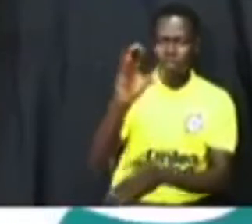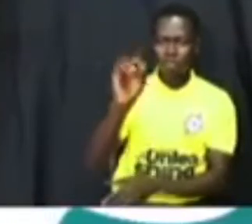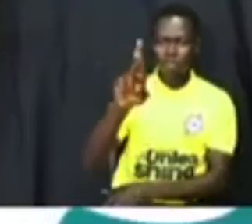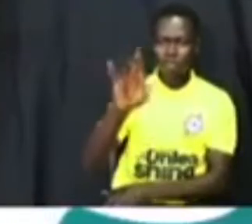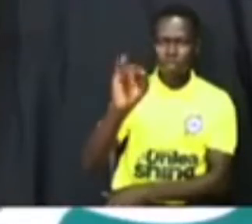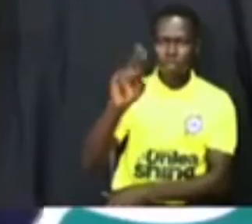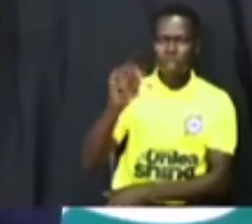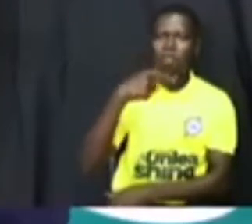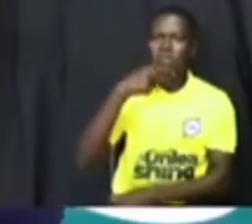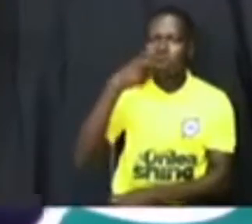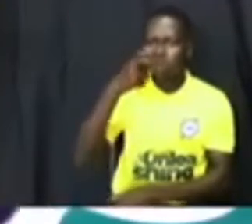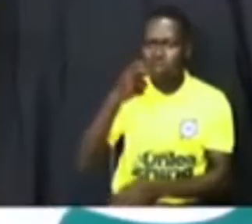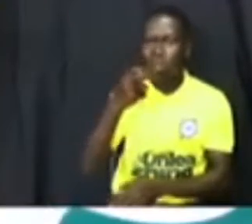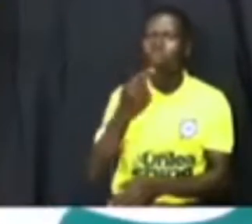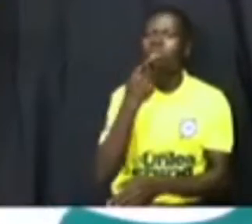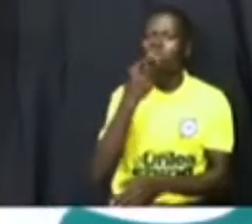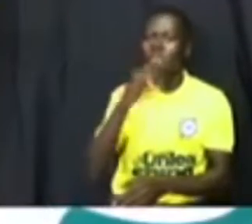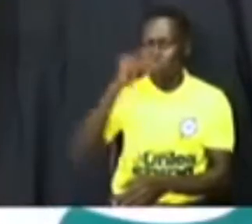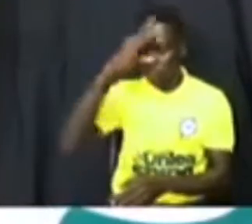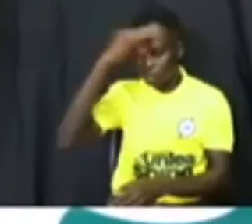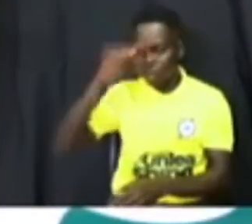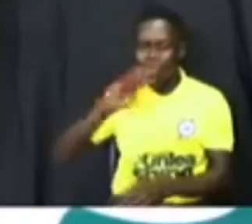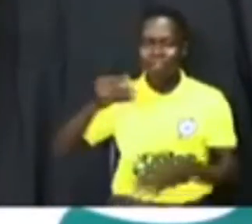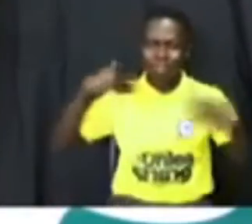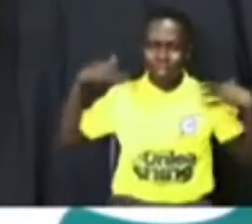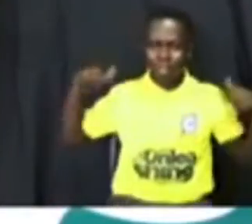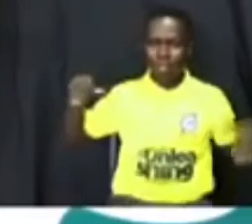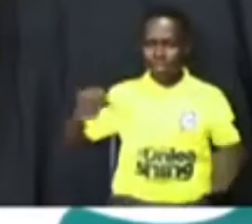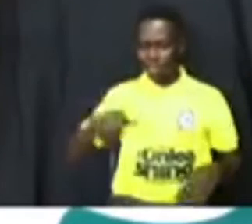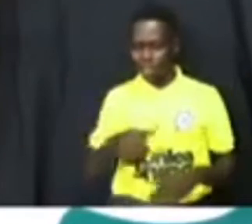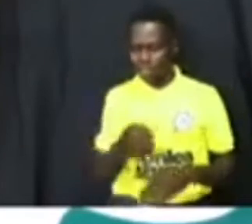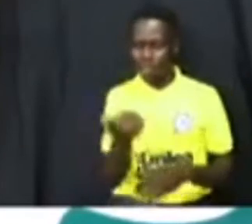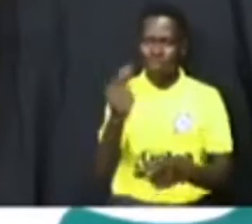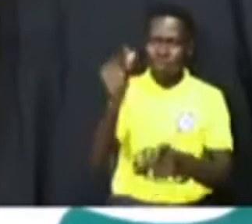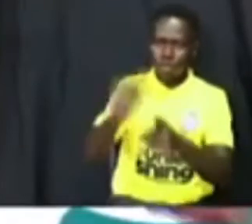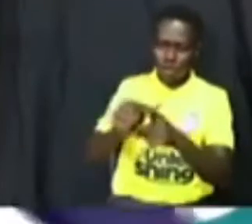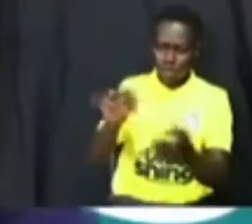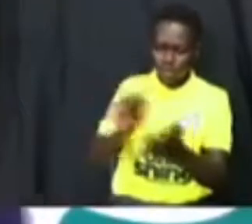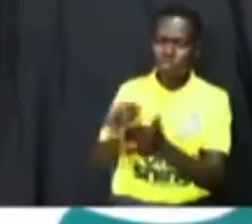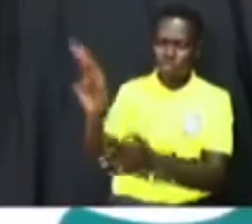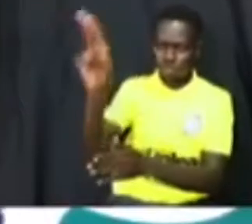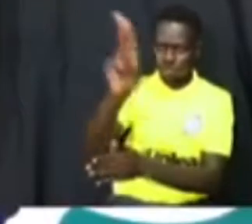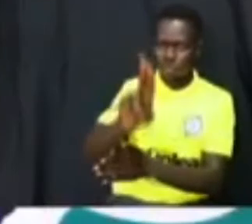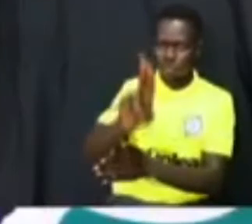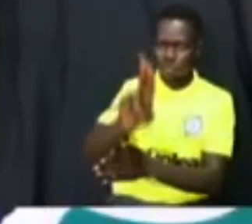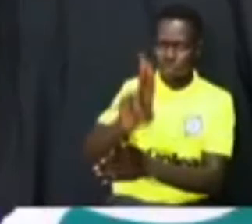angels. So another term has been introduced.